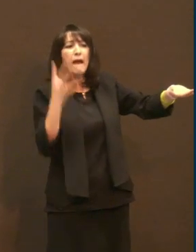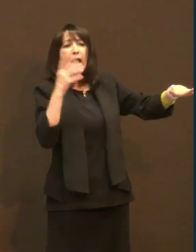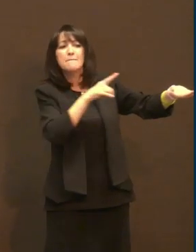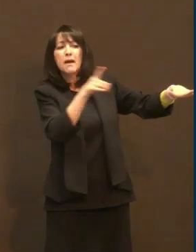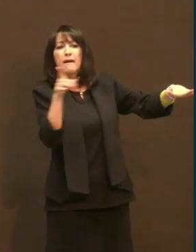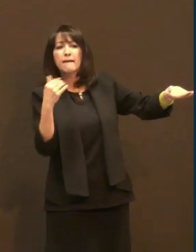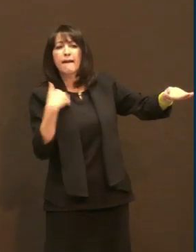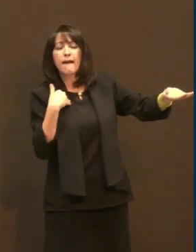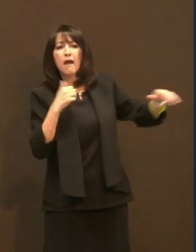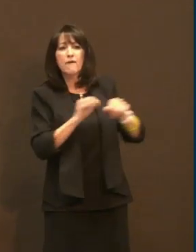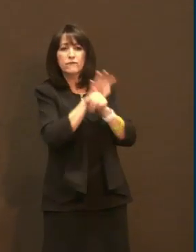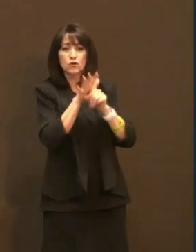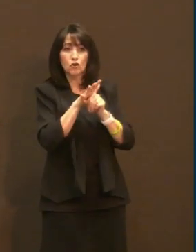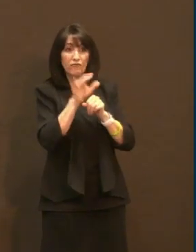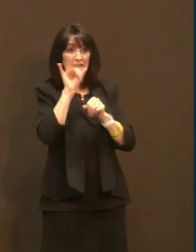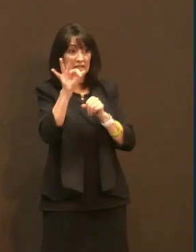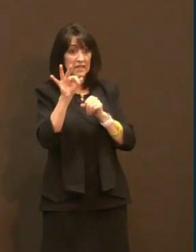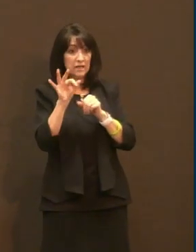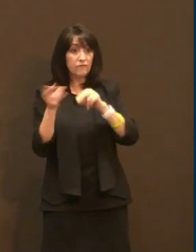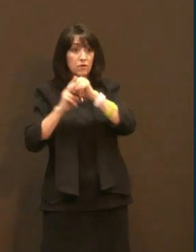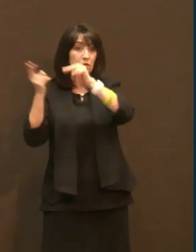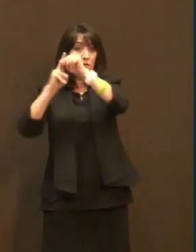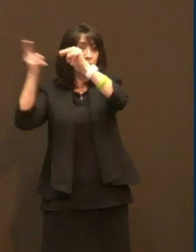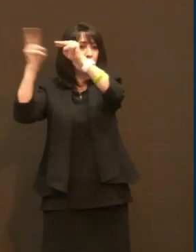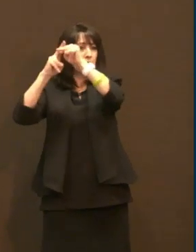be an important measure as we move forward.